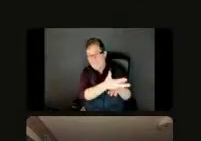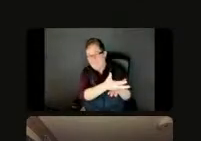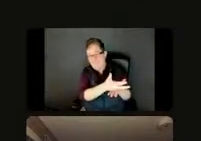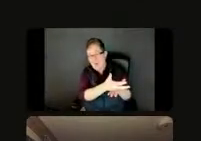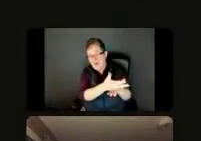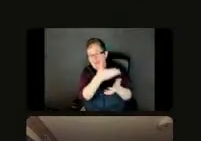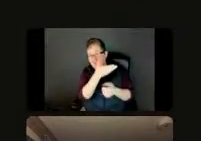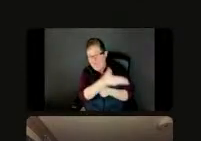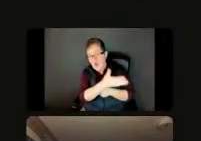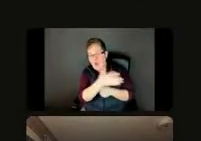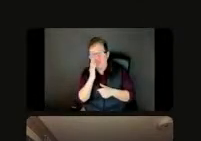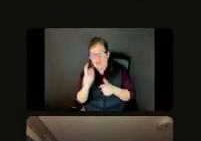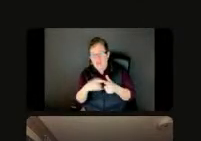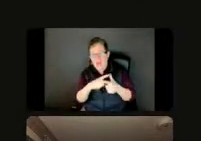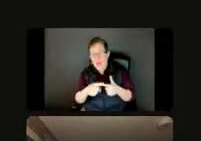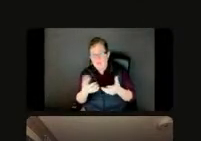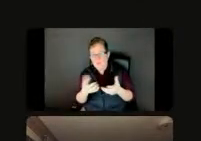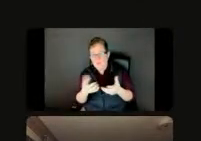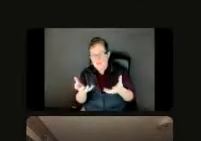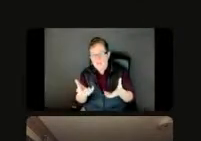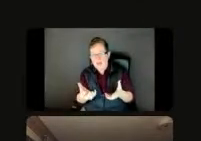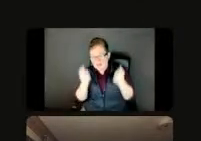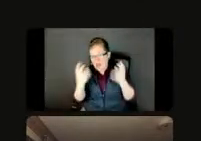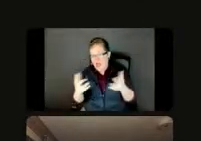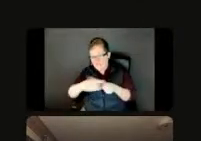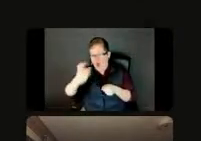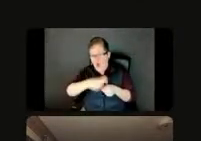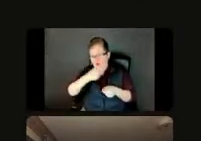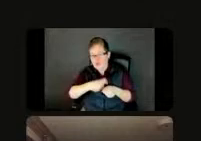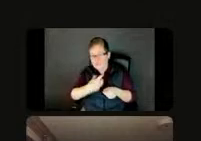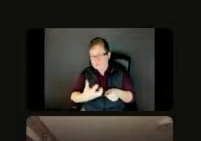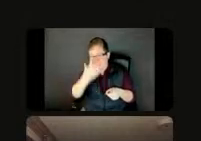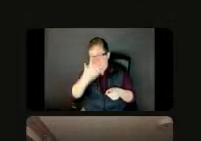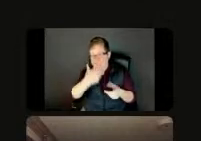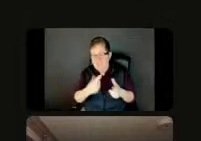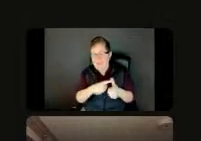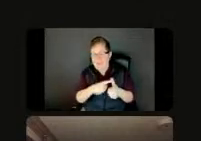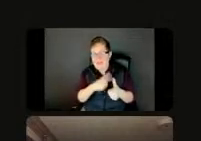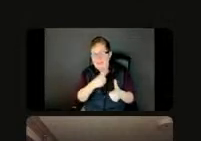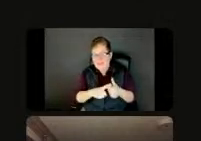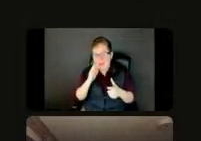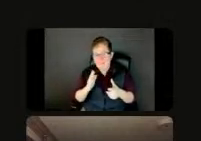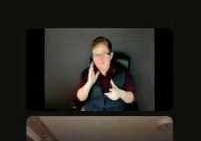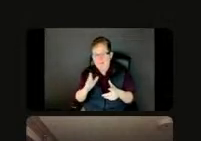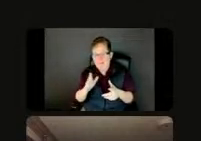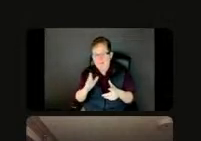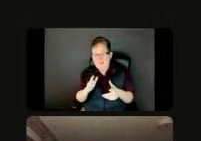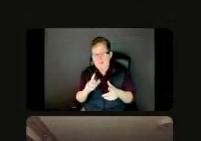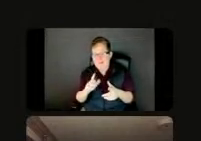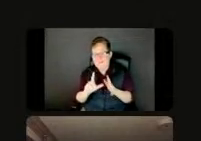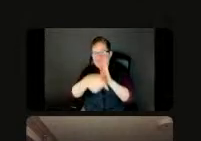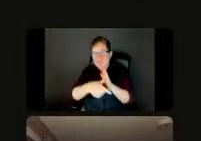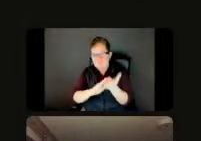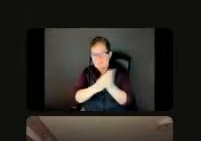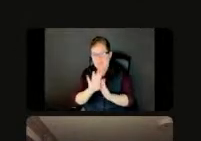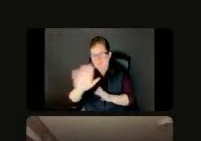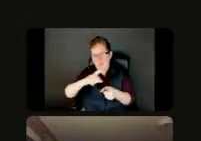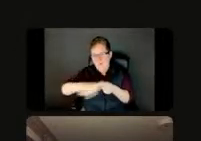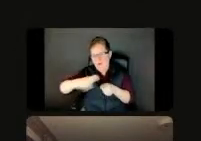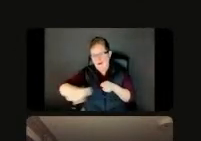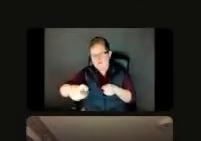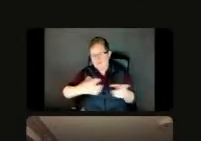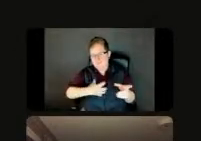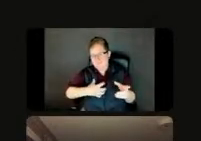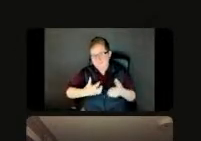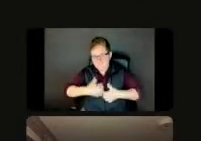get a lot of angry phone calls that will then travel up to you. Yeah. Okay. So